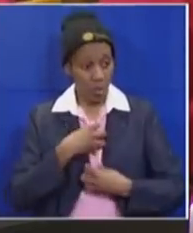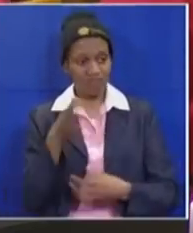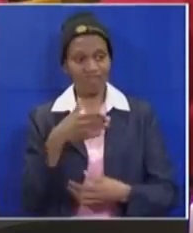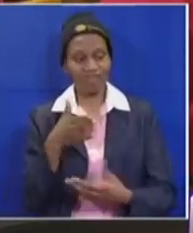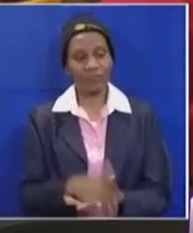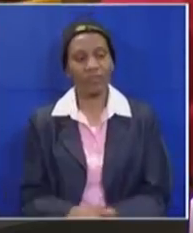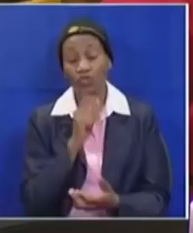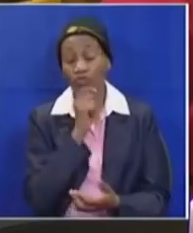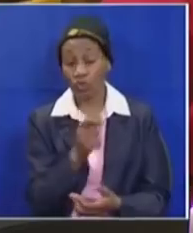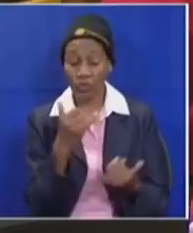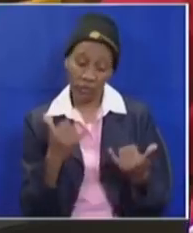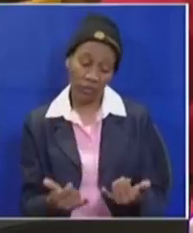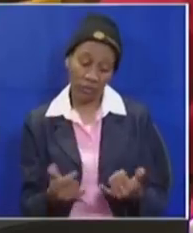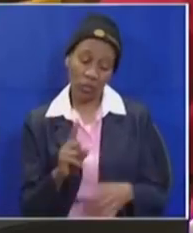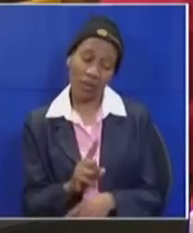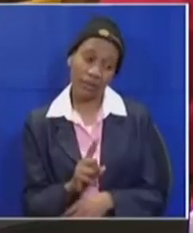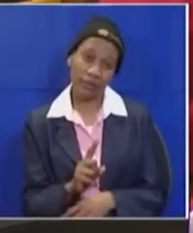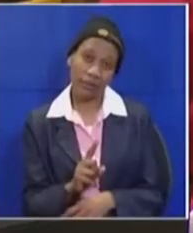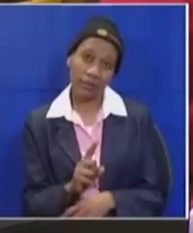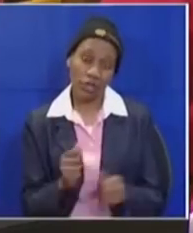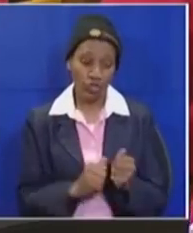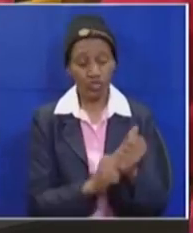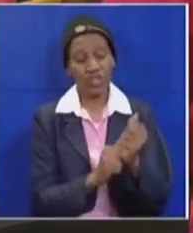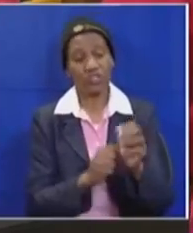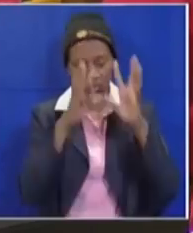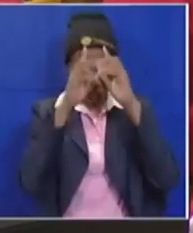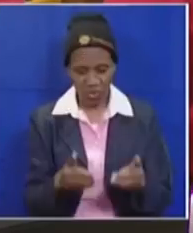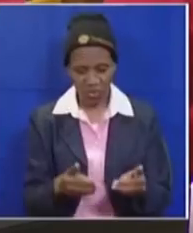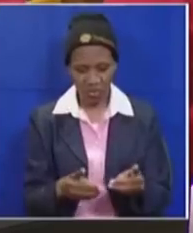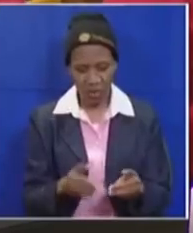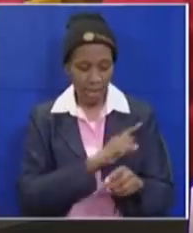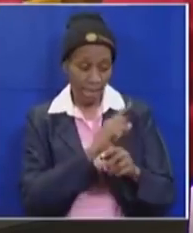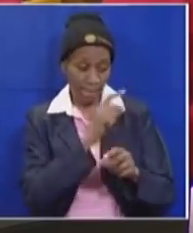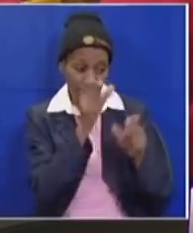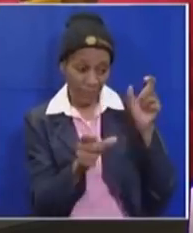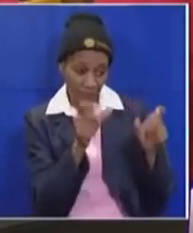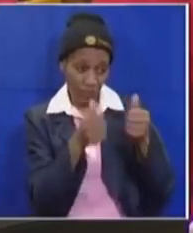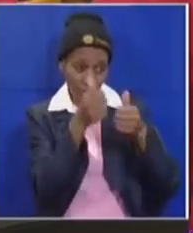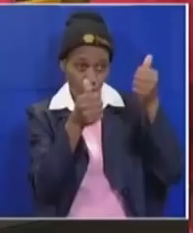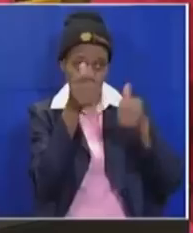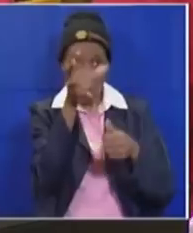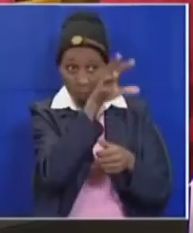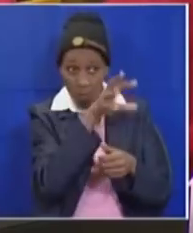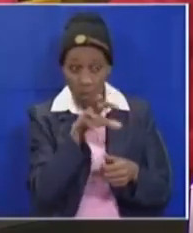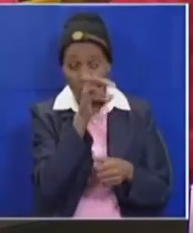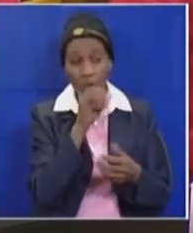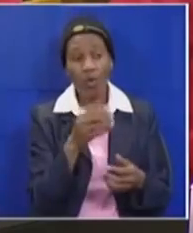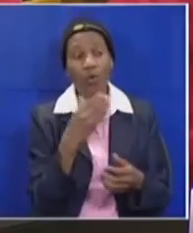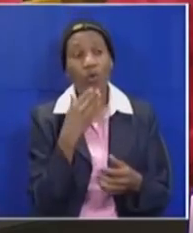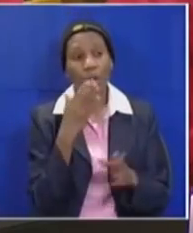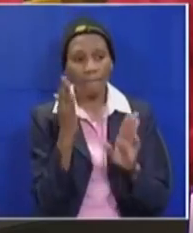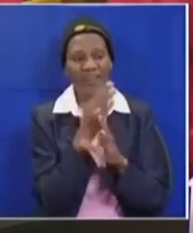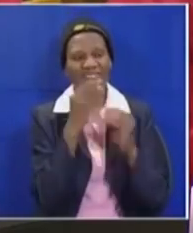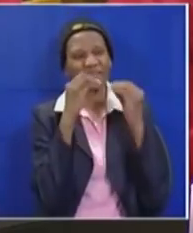Mr. Deputy President, is that the strategic decision-making powers in our economy is in the private